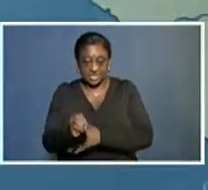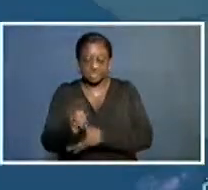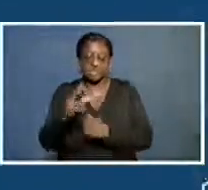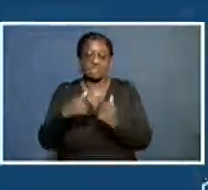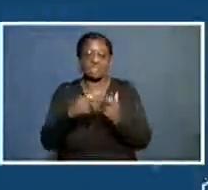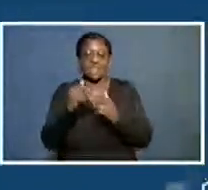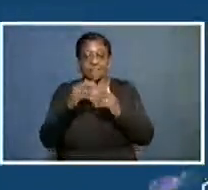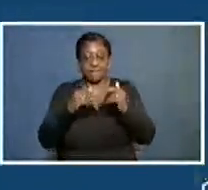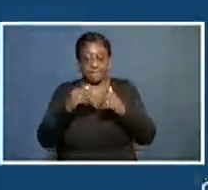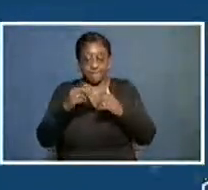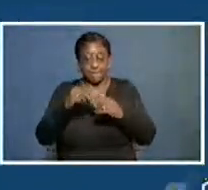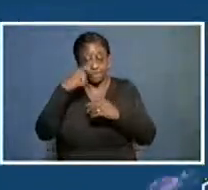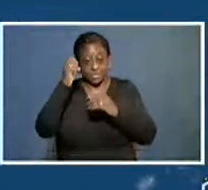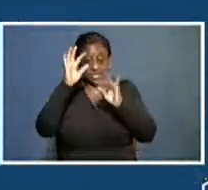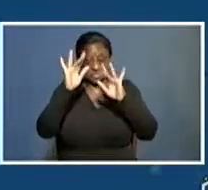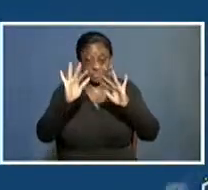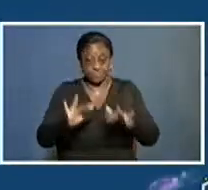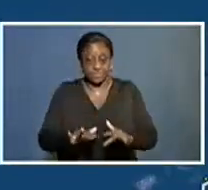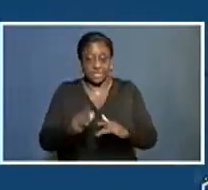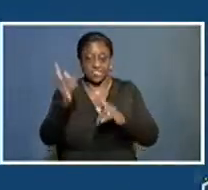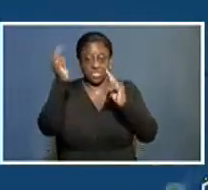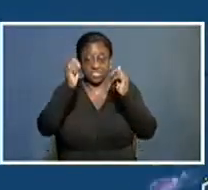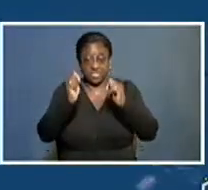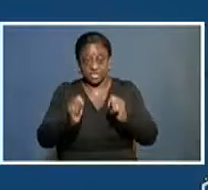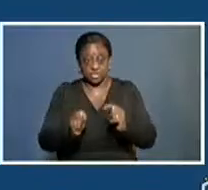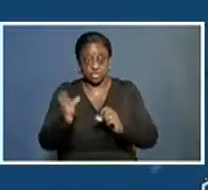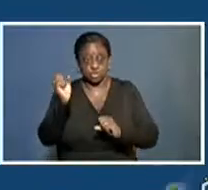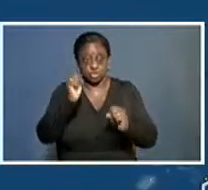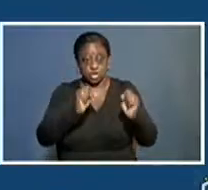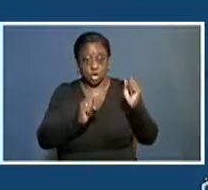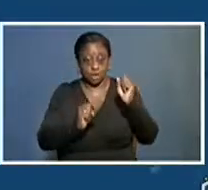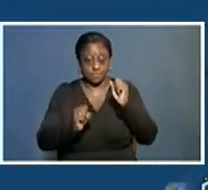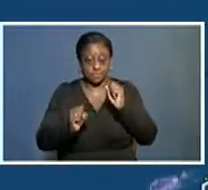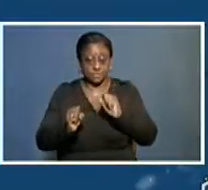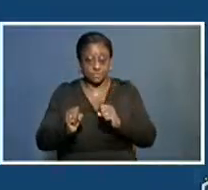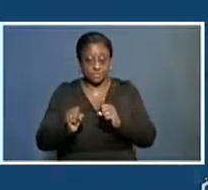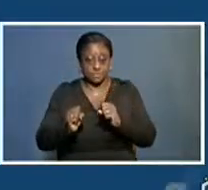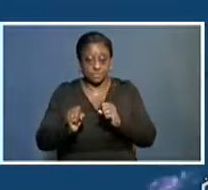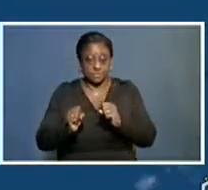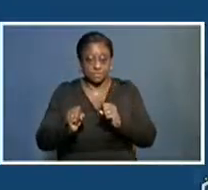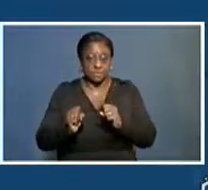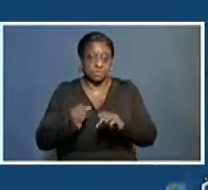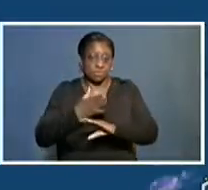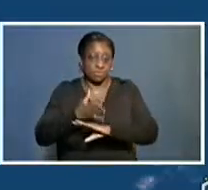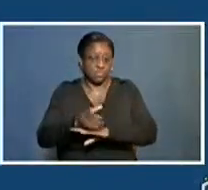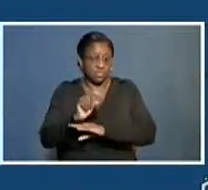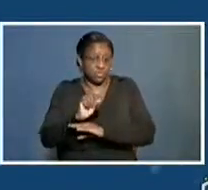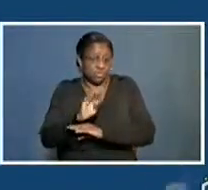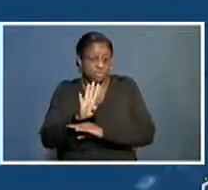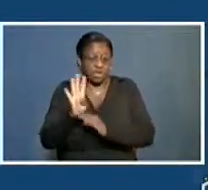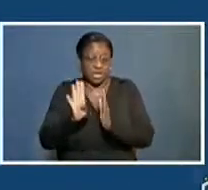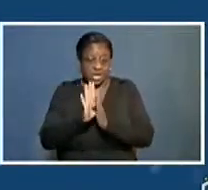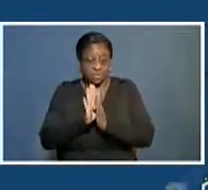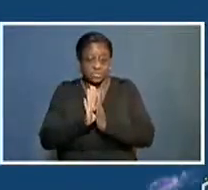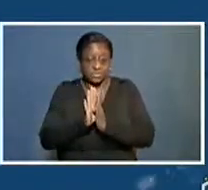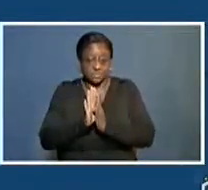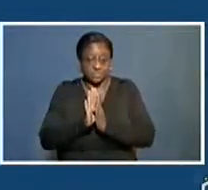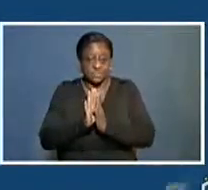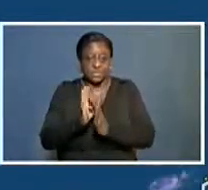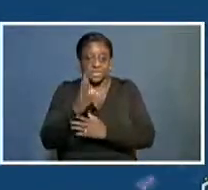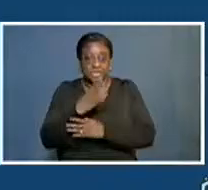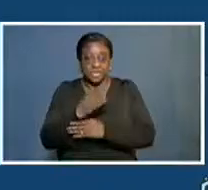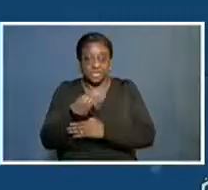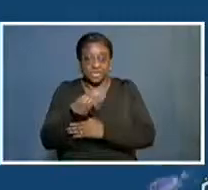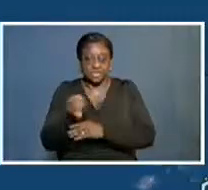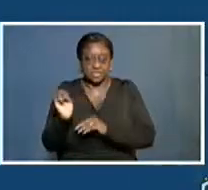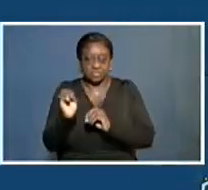reason for that, the showers and thunderstorms associated with it has diminished significantly over the last 24 hours. Secondly, it is also moving